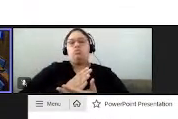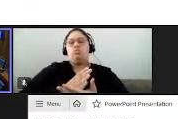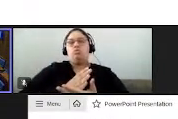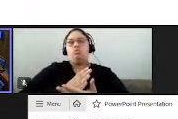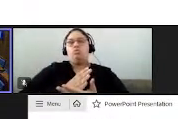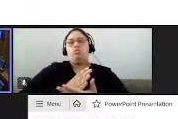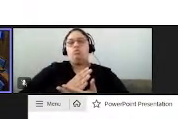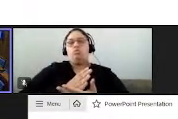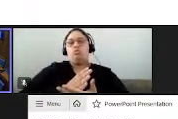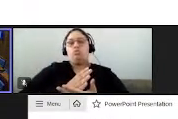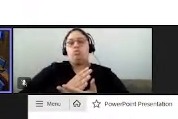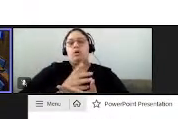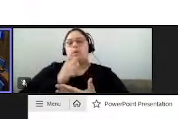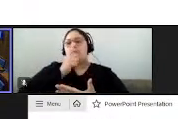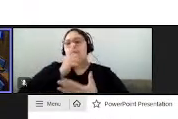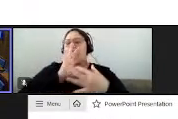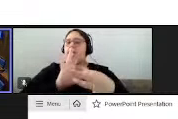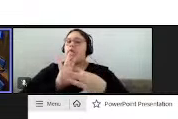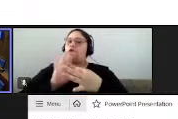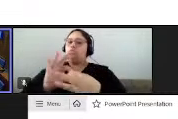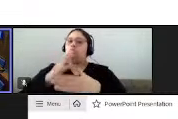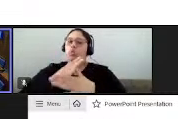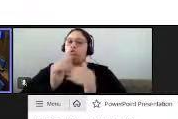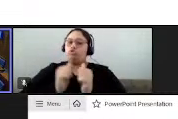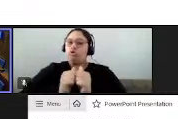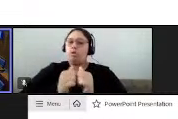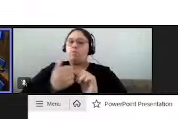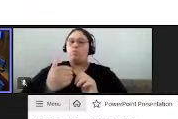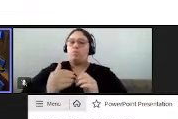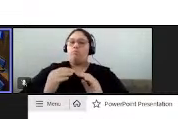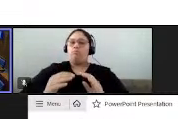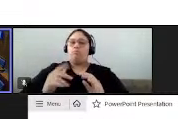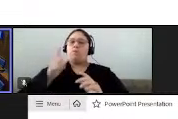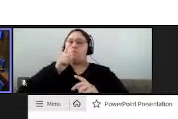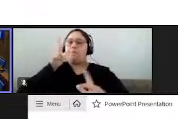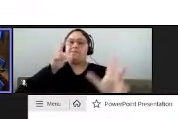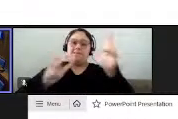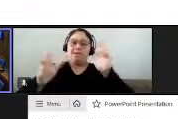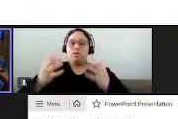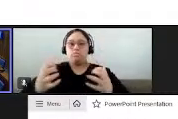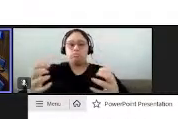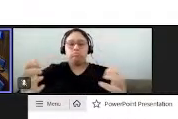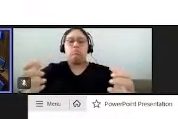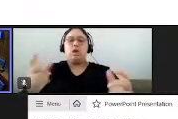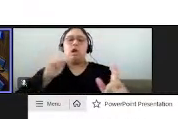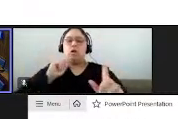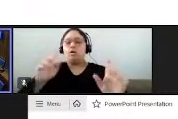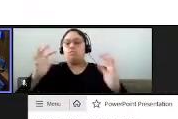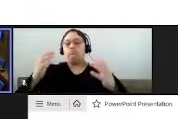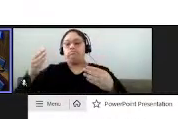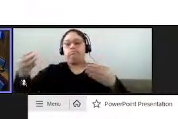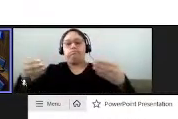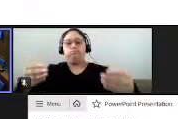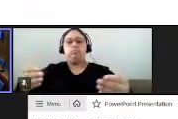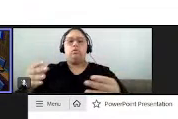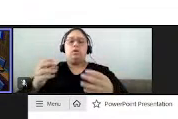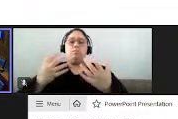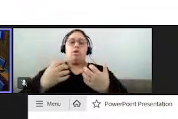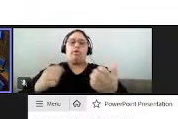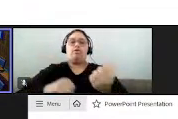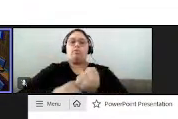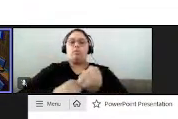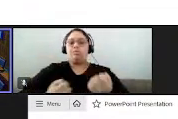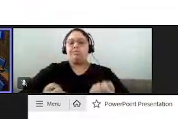there are public engagement workshops before a public hearing and the attendance that parliamentary support services and